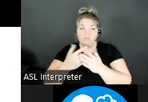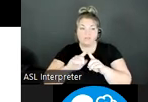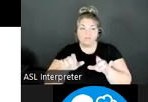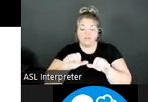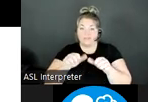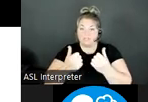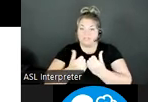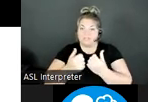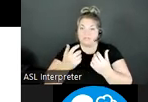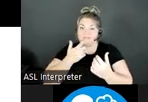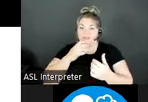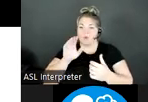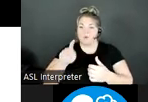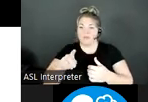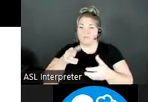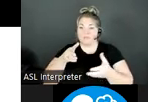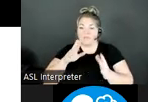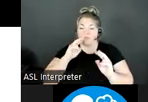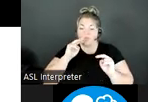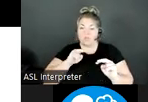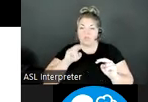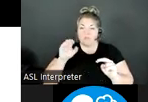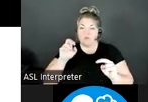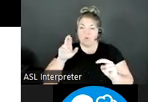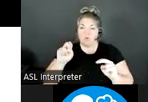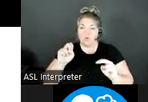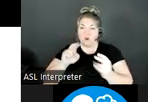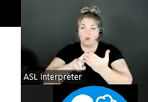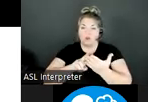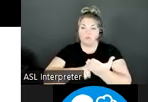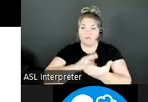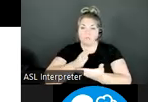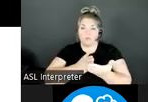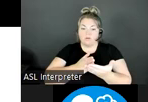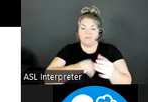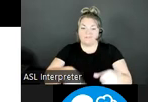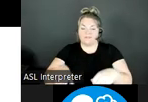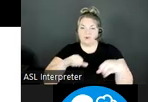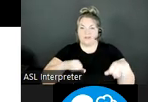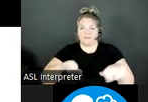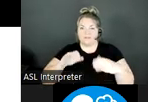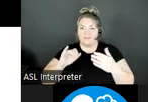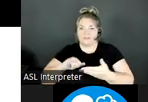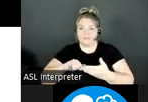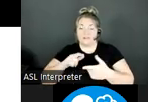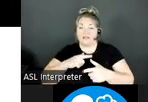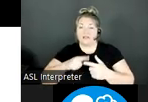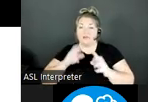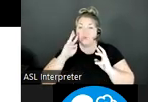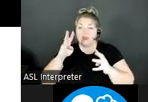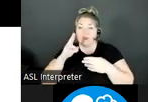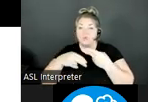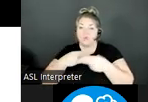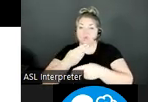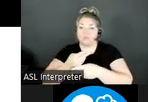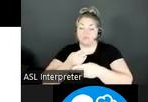agencies and saying, let's look at the core contract components and let's standardize them, and then create universal